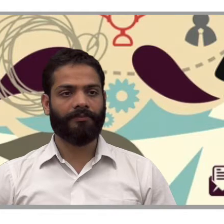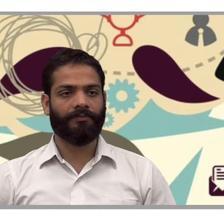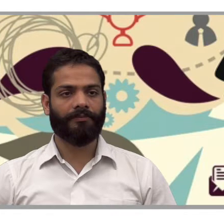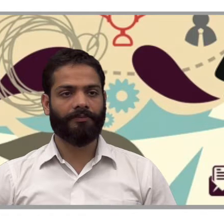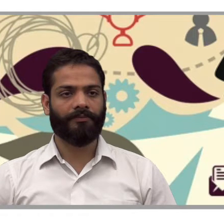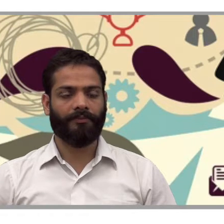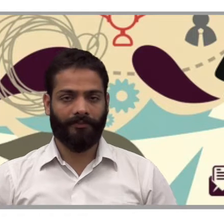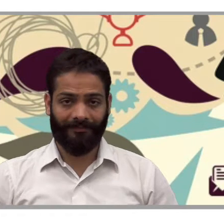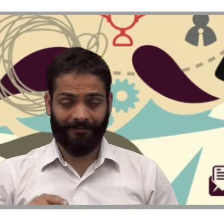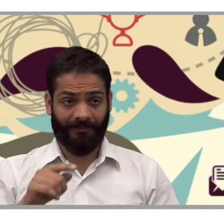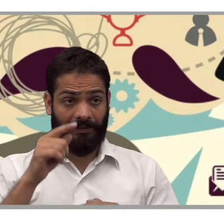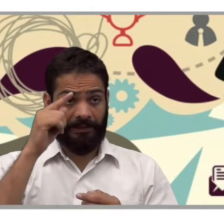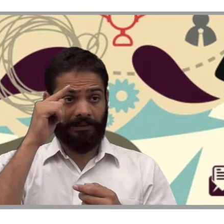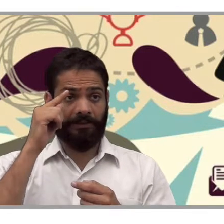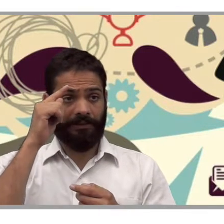for give.